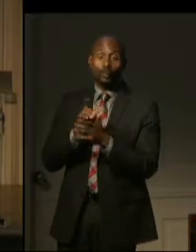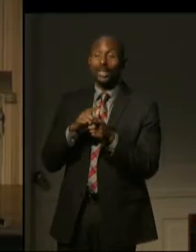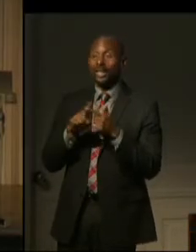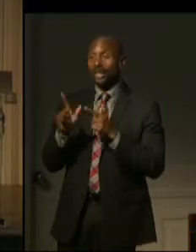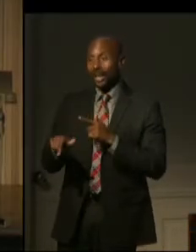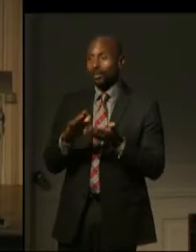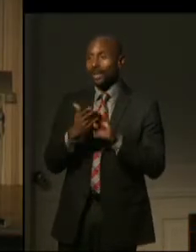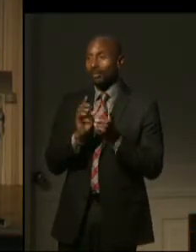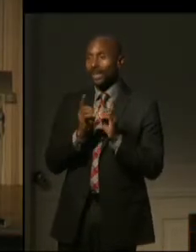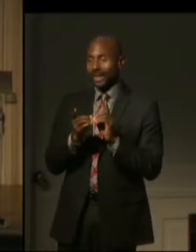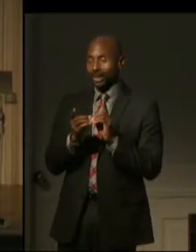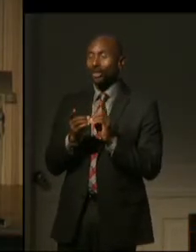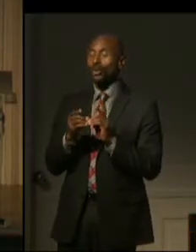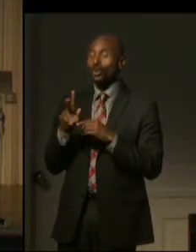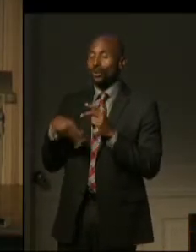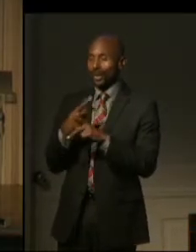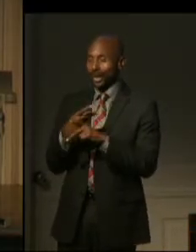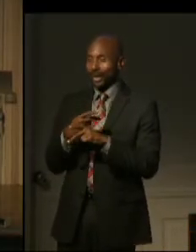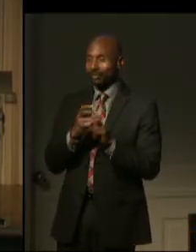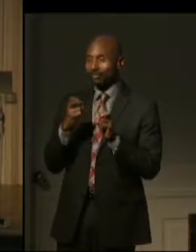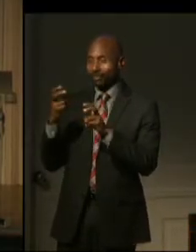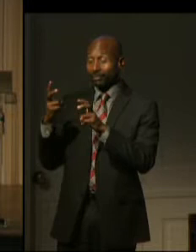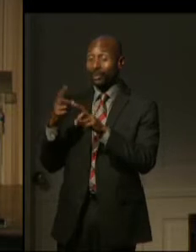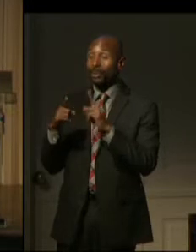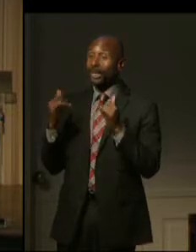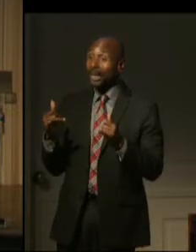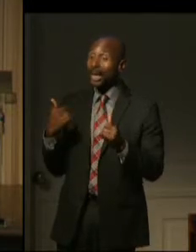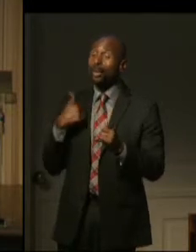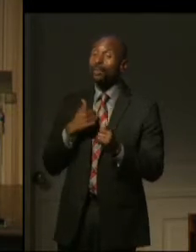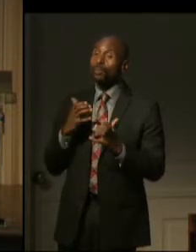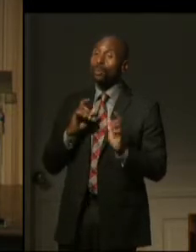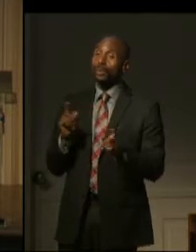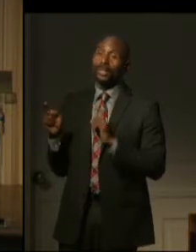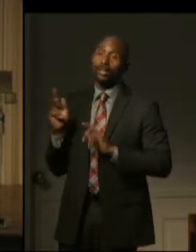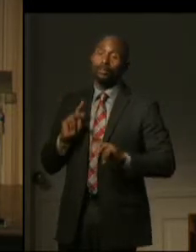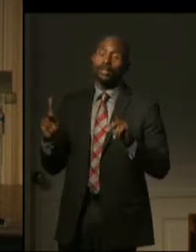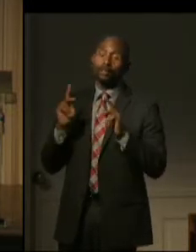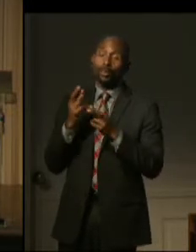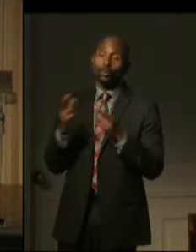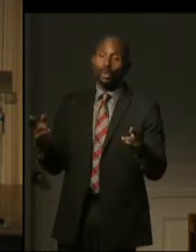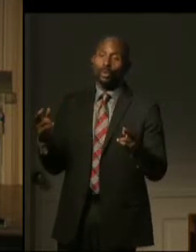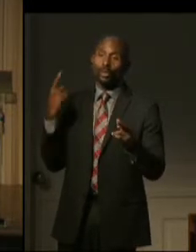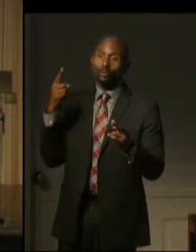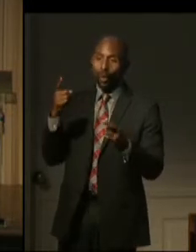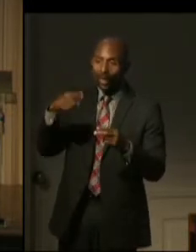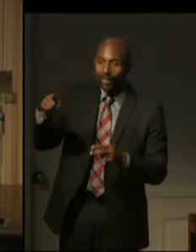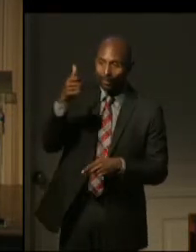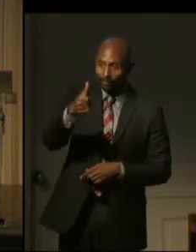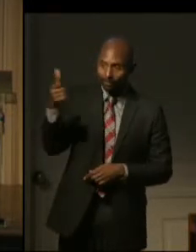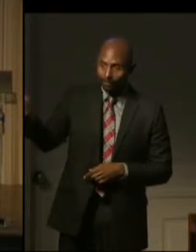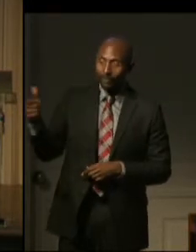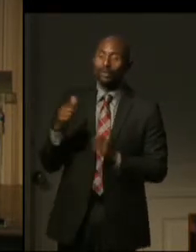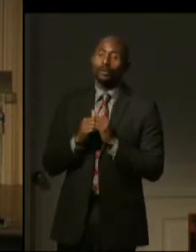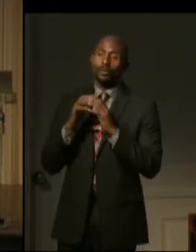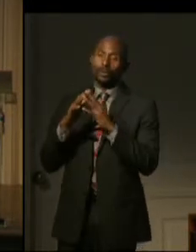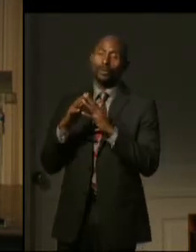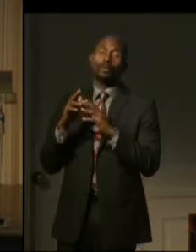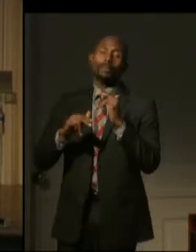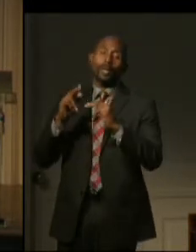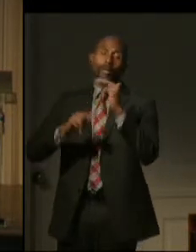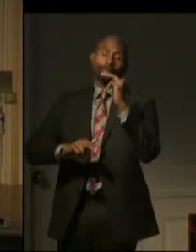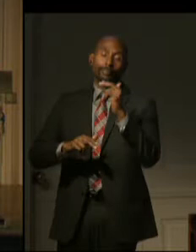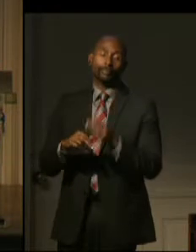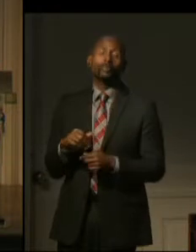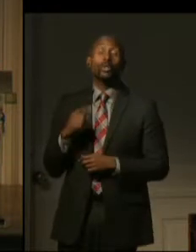what Sean and Stuart are talking about, it's giving people the resources to build themselves. So the other thing we're doing is